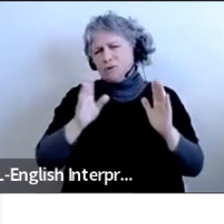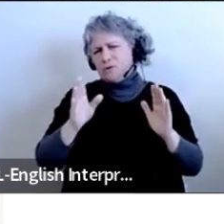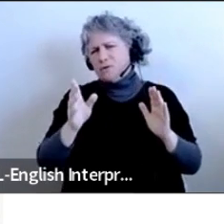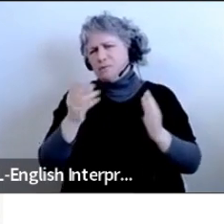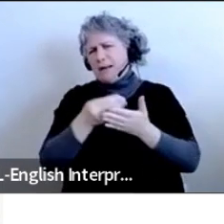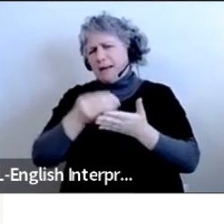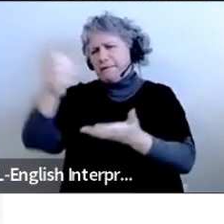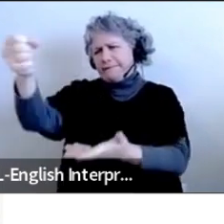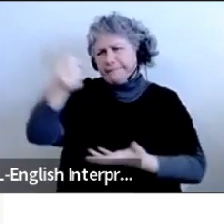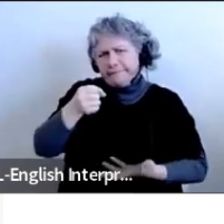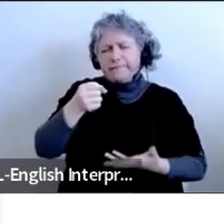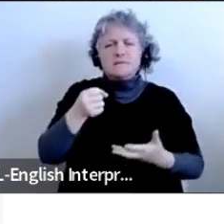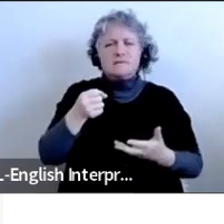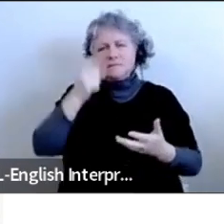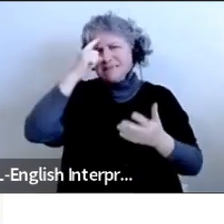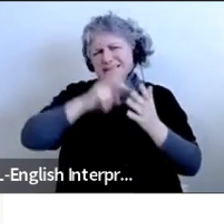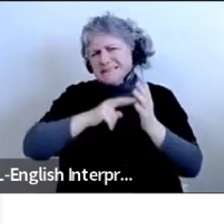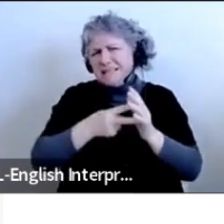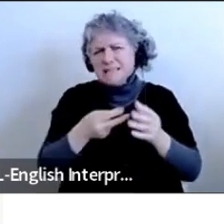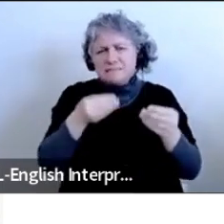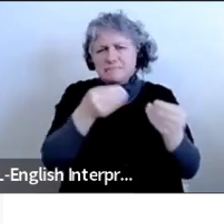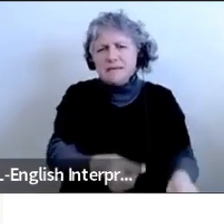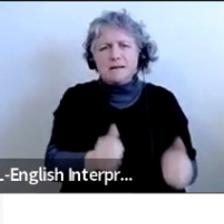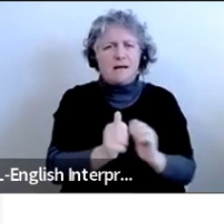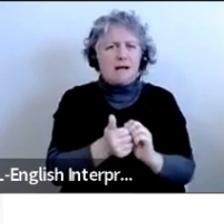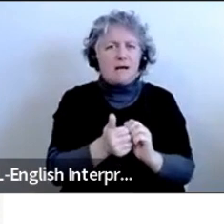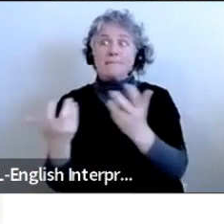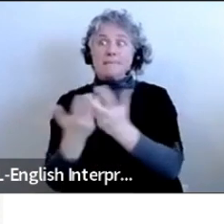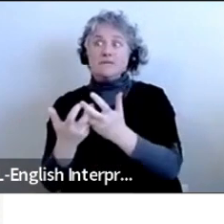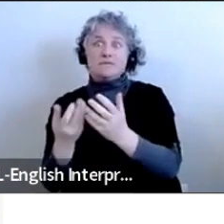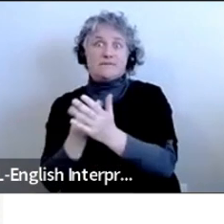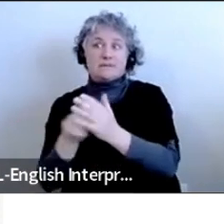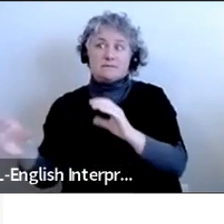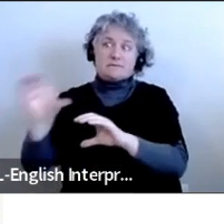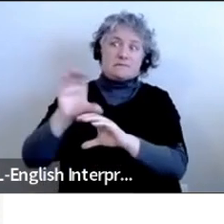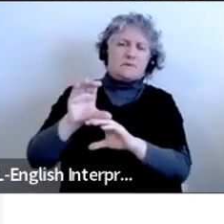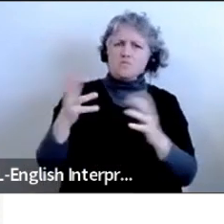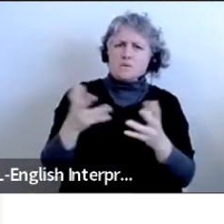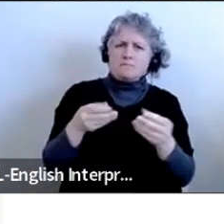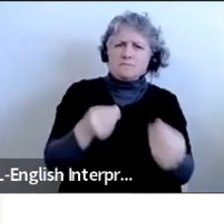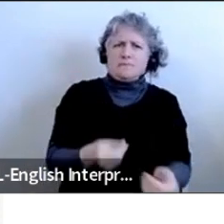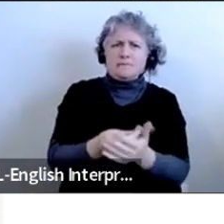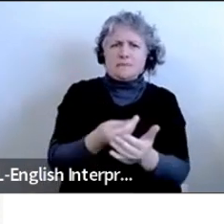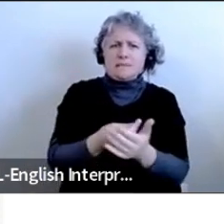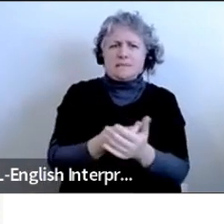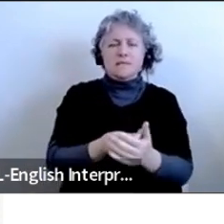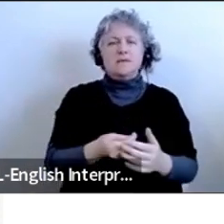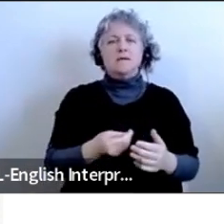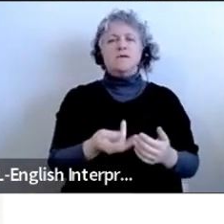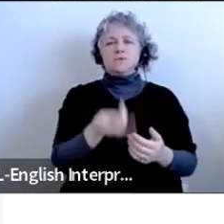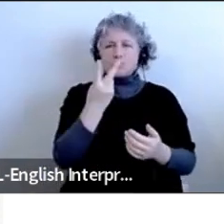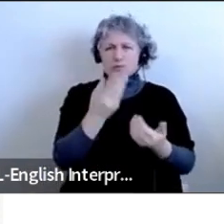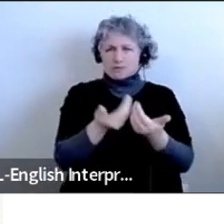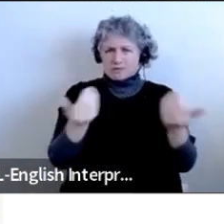you're requesting, plus your matching funds. So there are 2 budget versions, one for those who self-identify as belonging